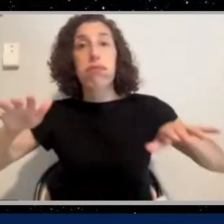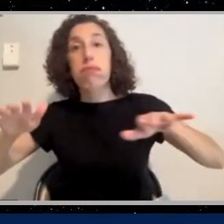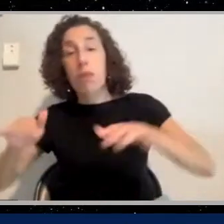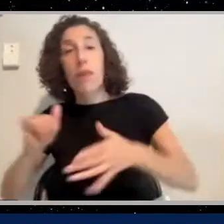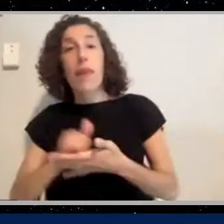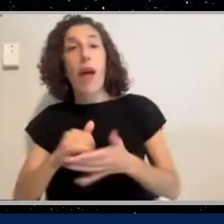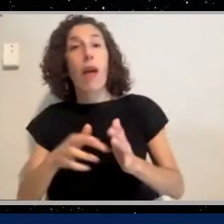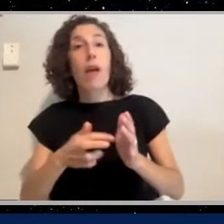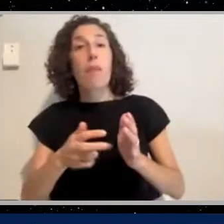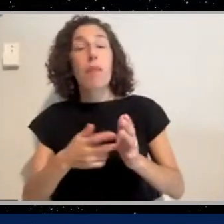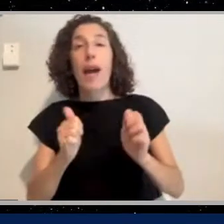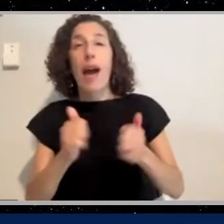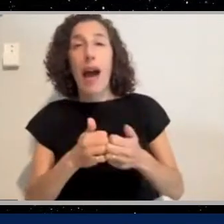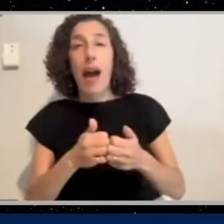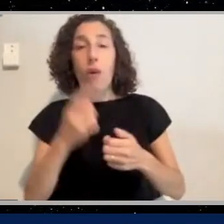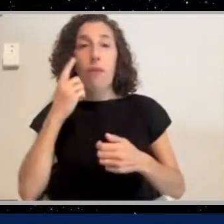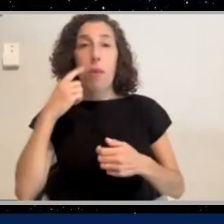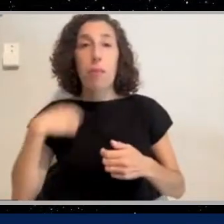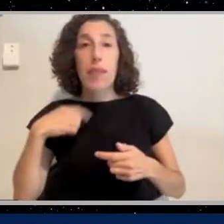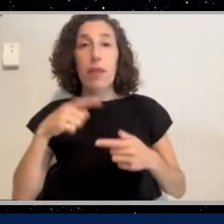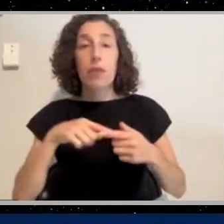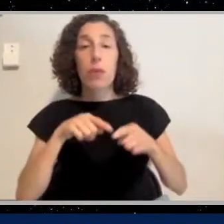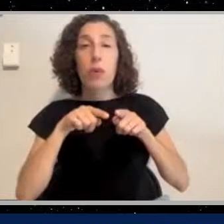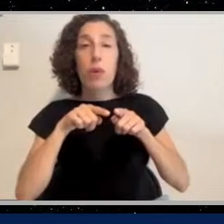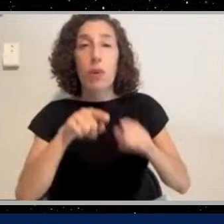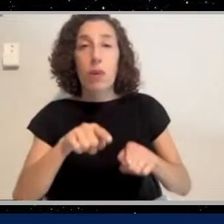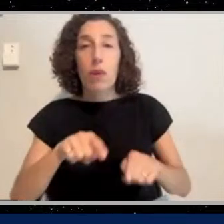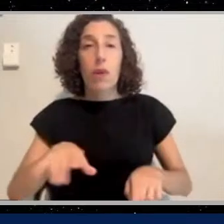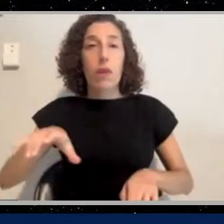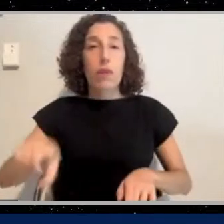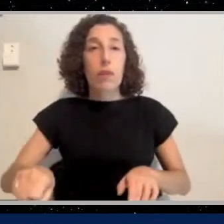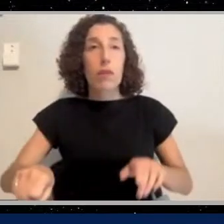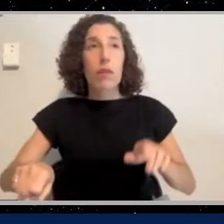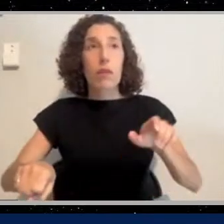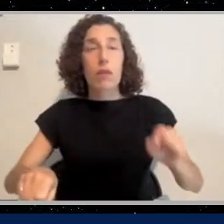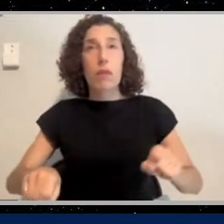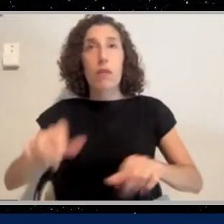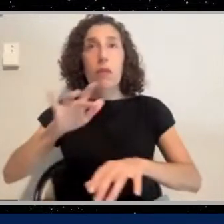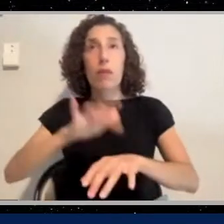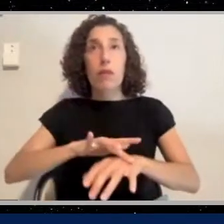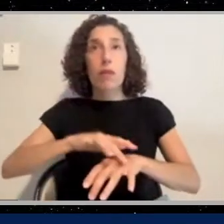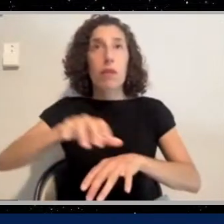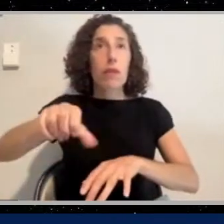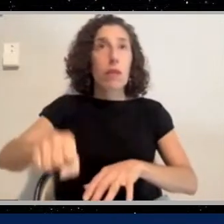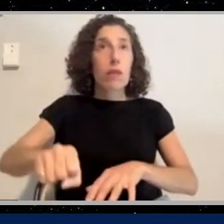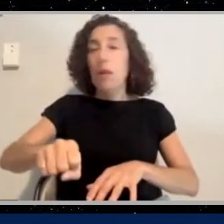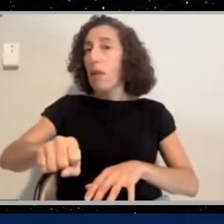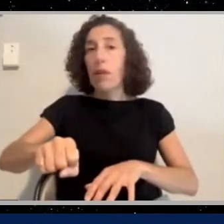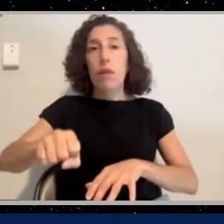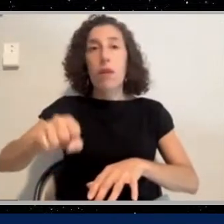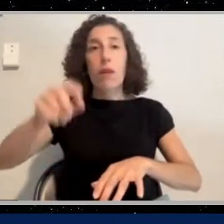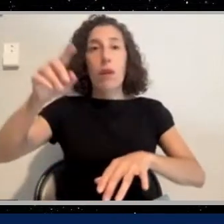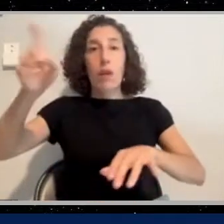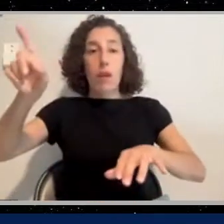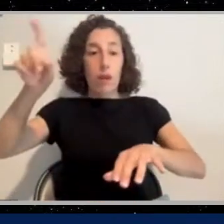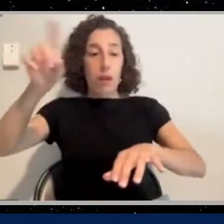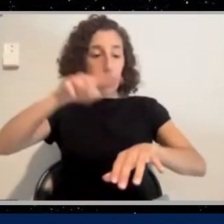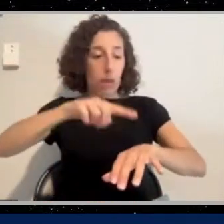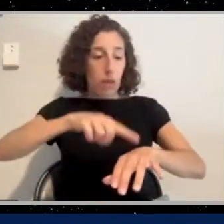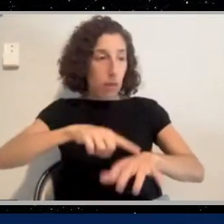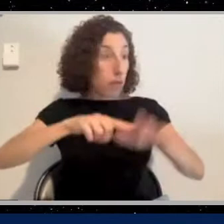are in space. Right. And so, one of the experiments that we're thinking of is how can